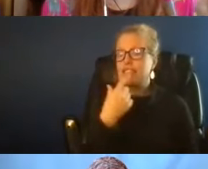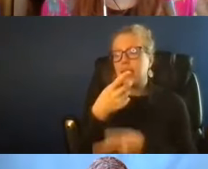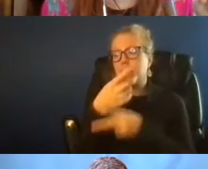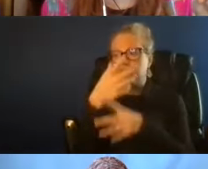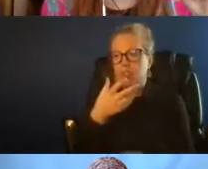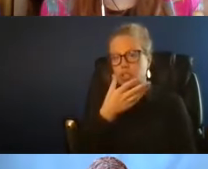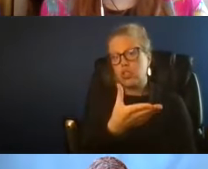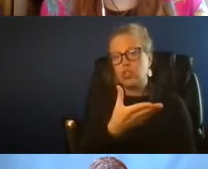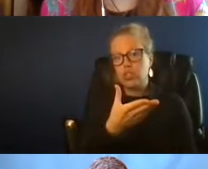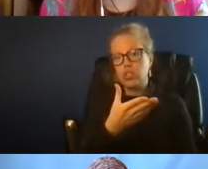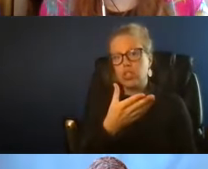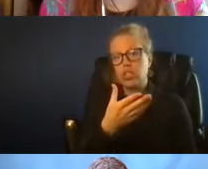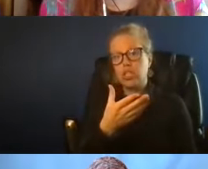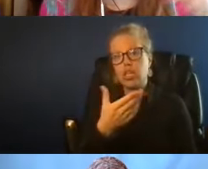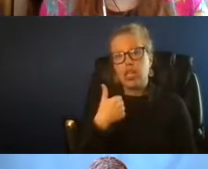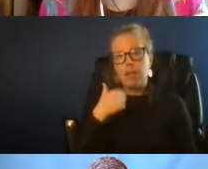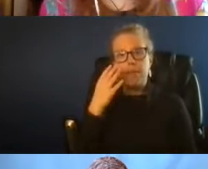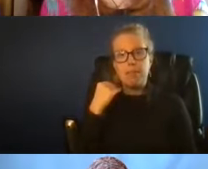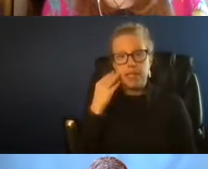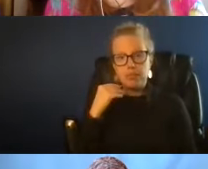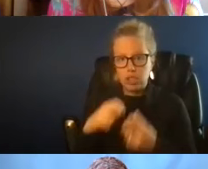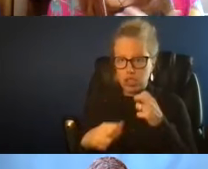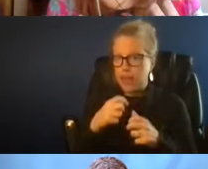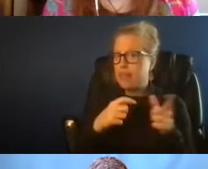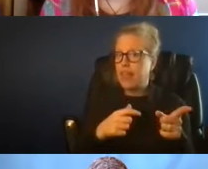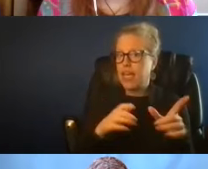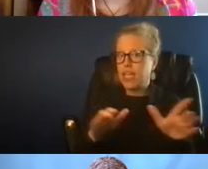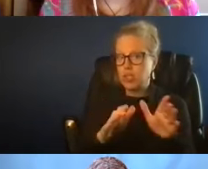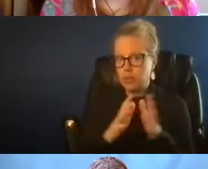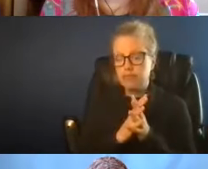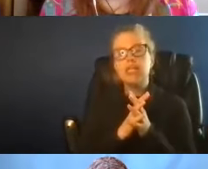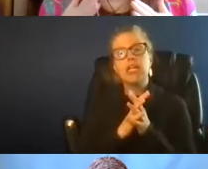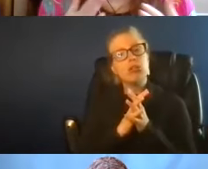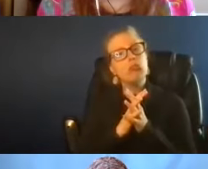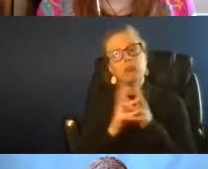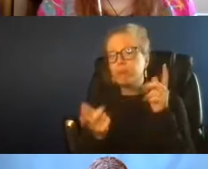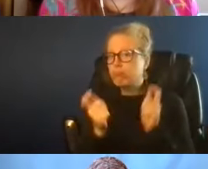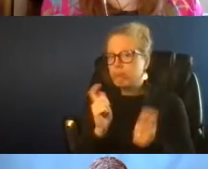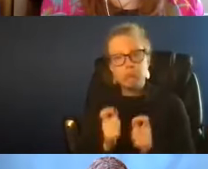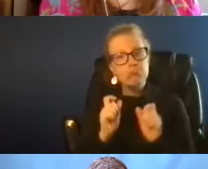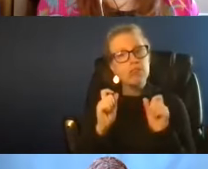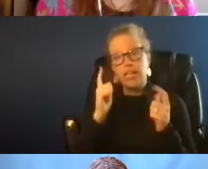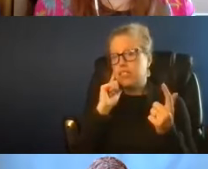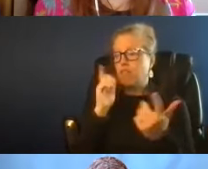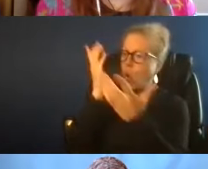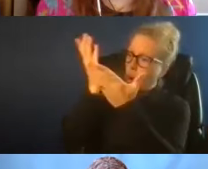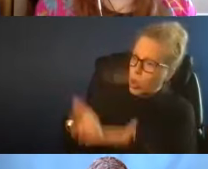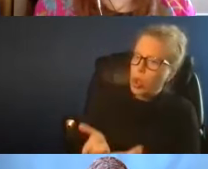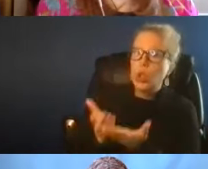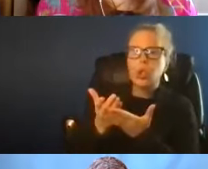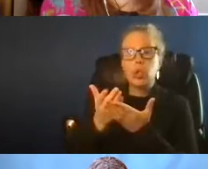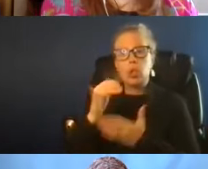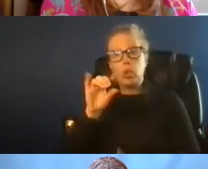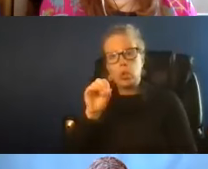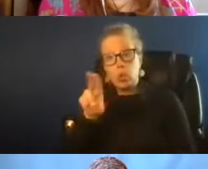that I'm having this problem and they can do this. It's customizable. It is for you. It's for the